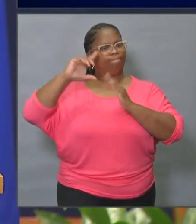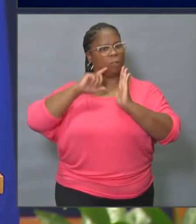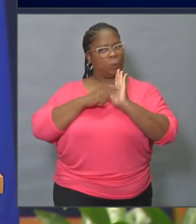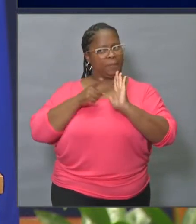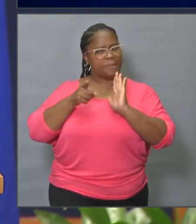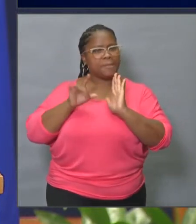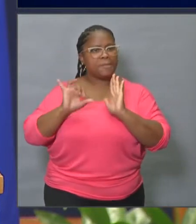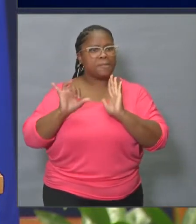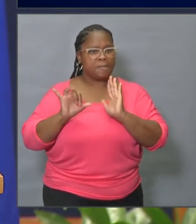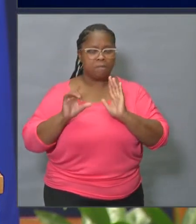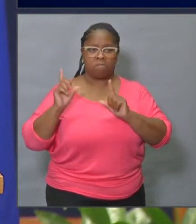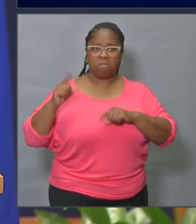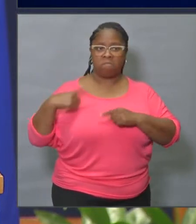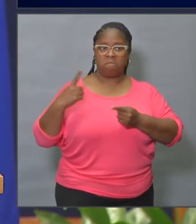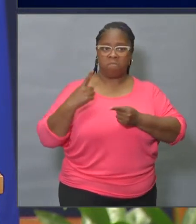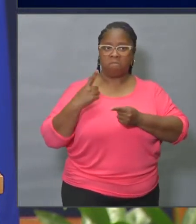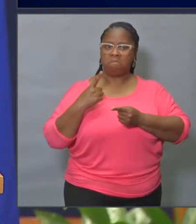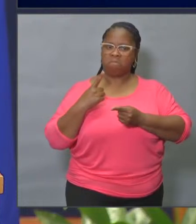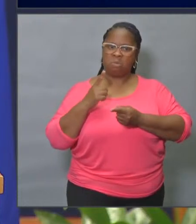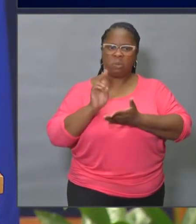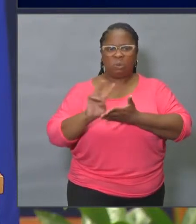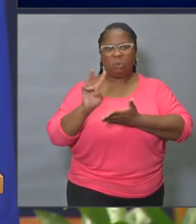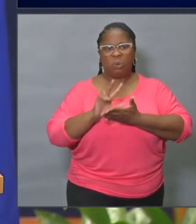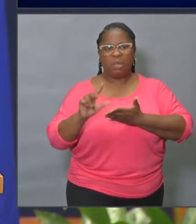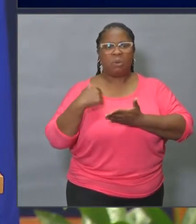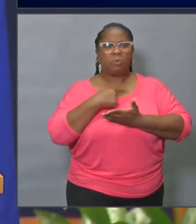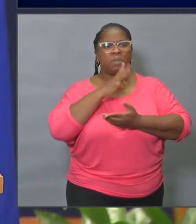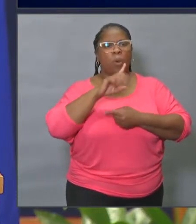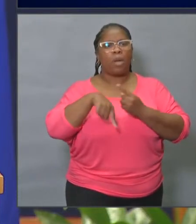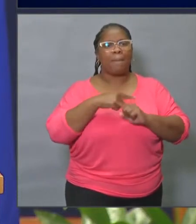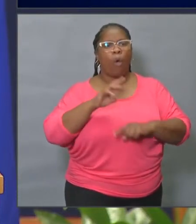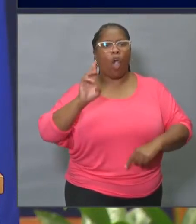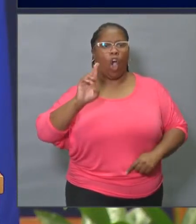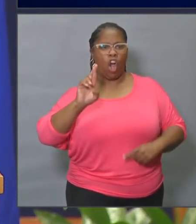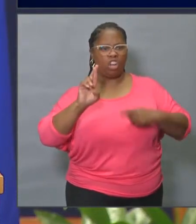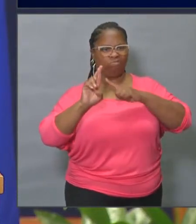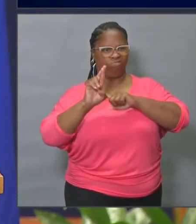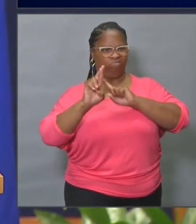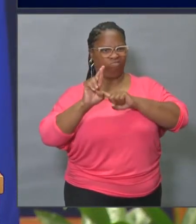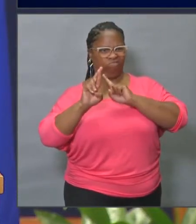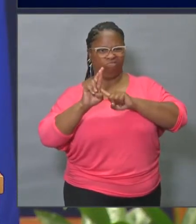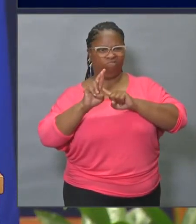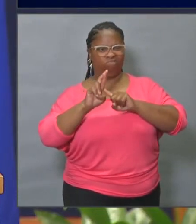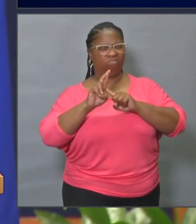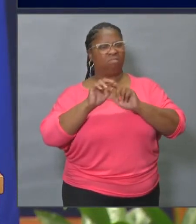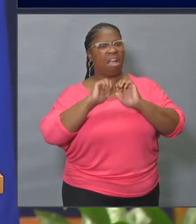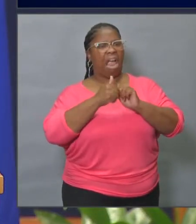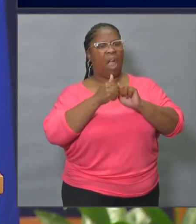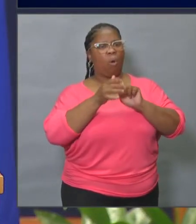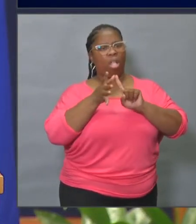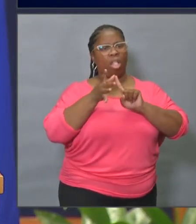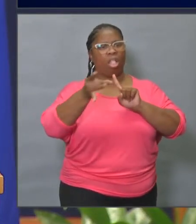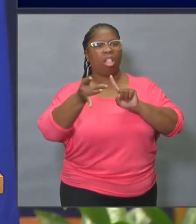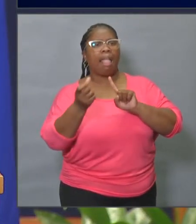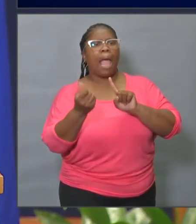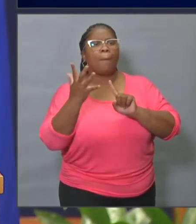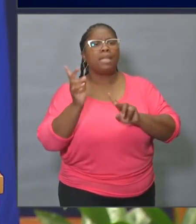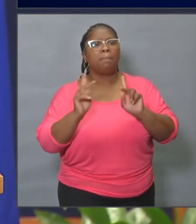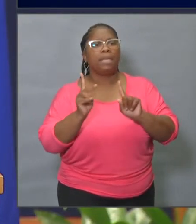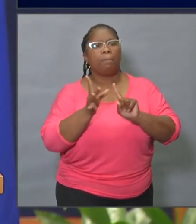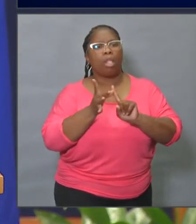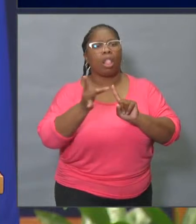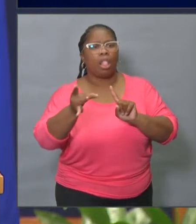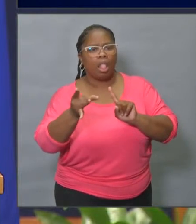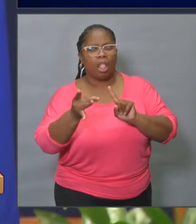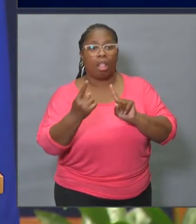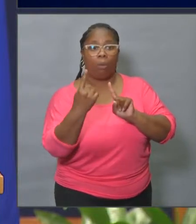we've spoken of the R, or the effective transmission rate. After the introduction of the Safer at Home health officer orders,